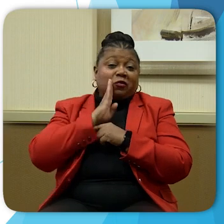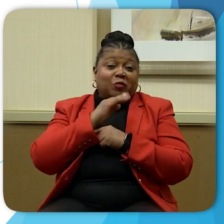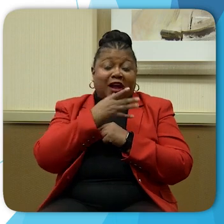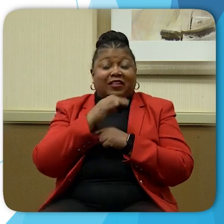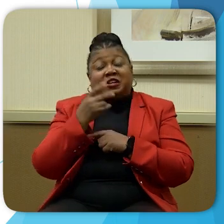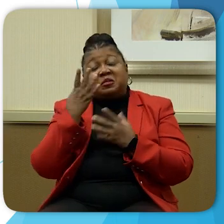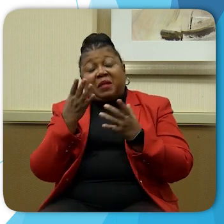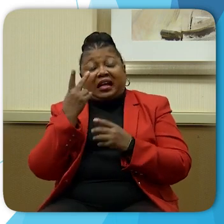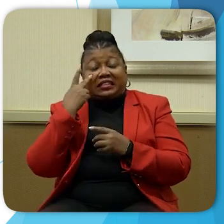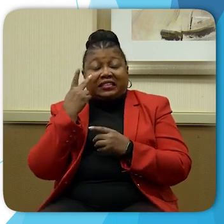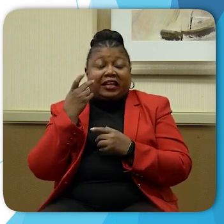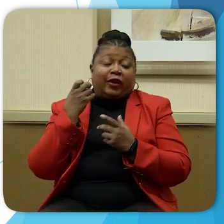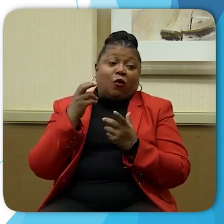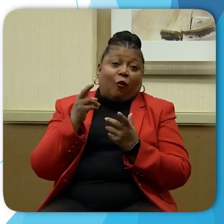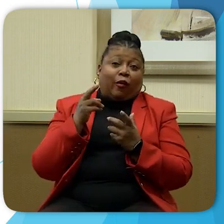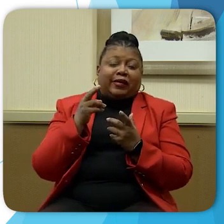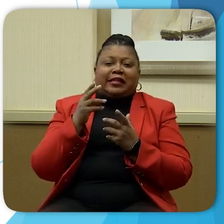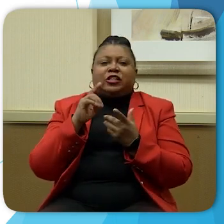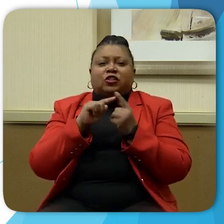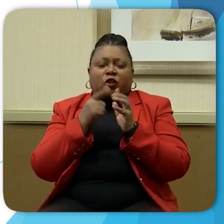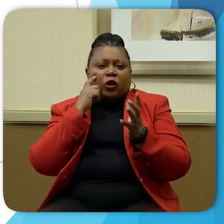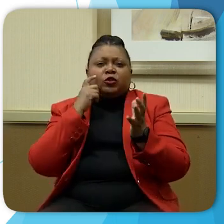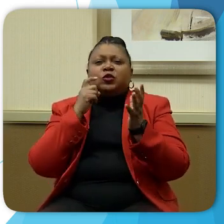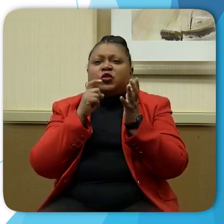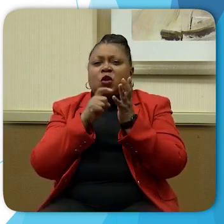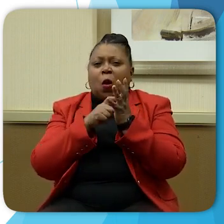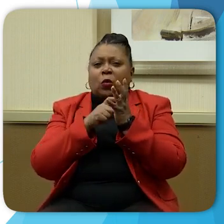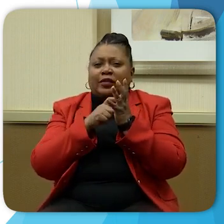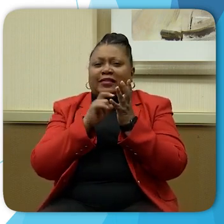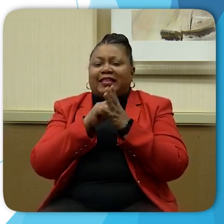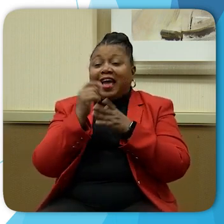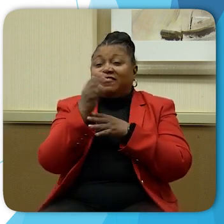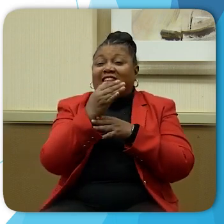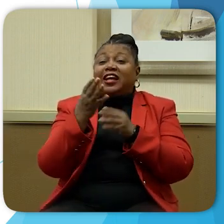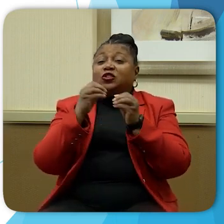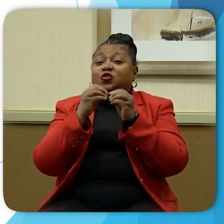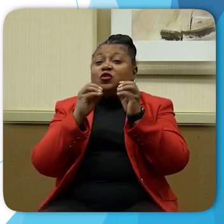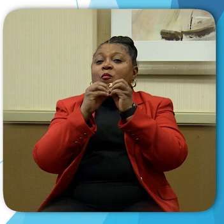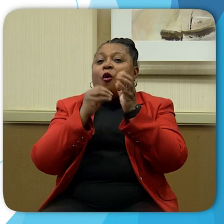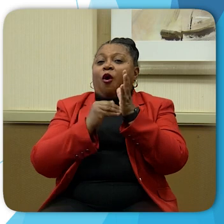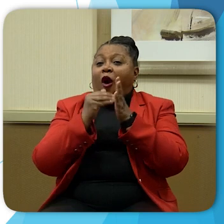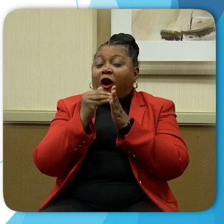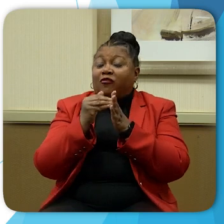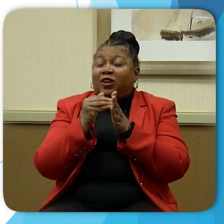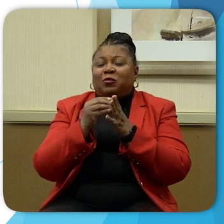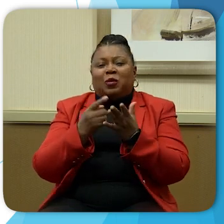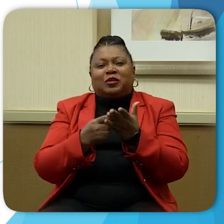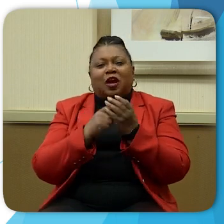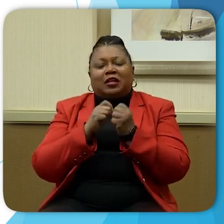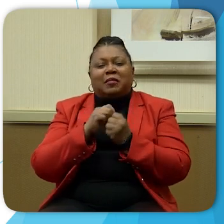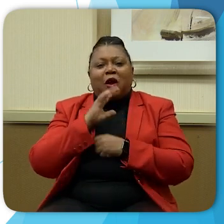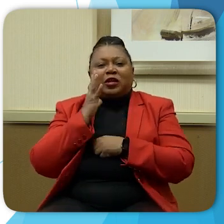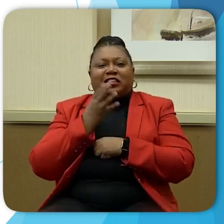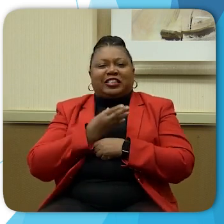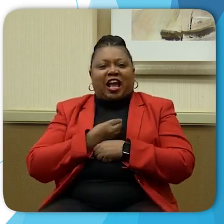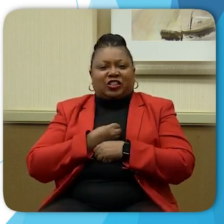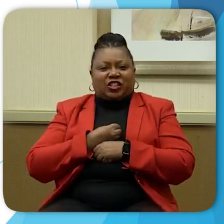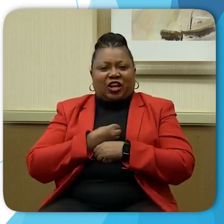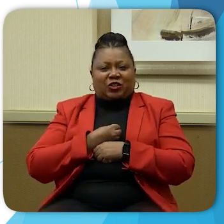might see or start to notice that flag is used more often. But when we're talking about